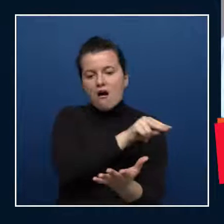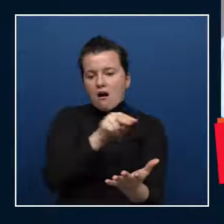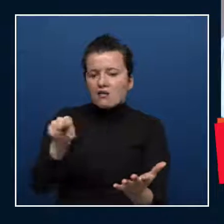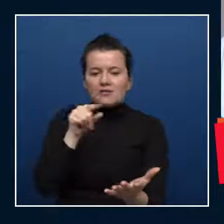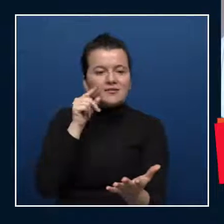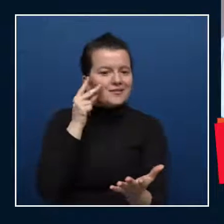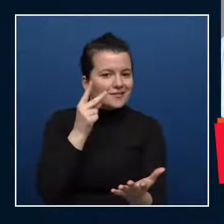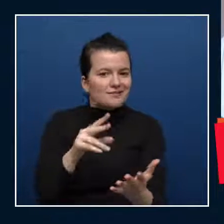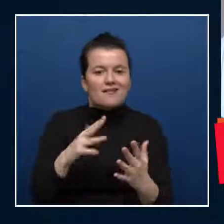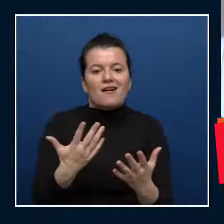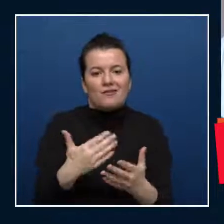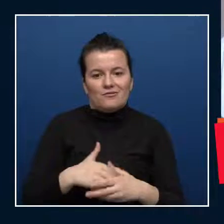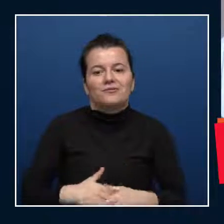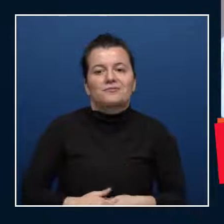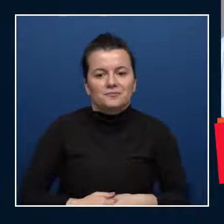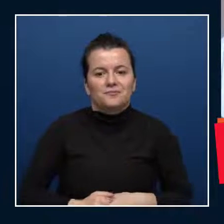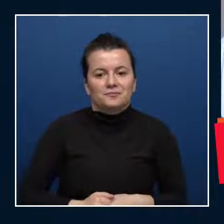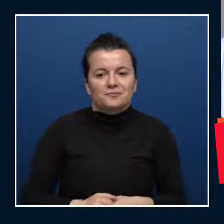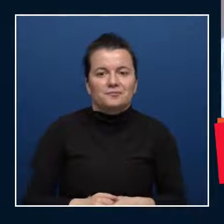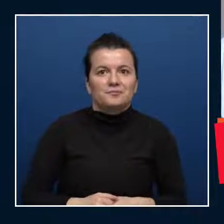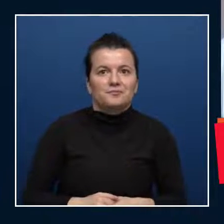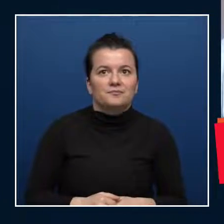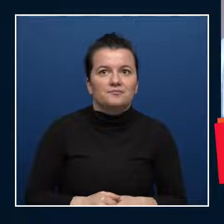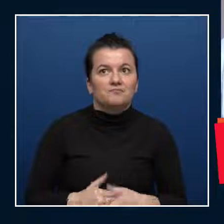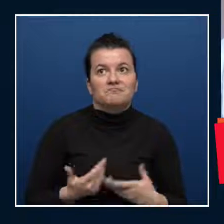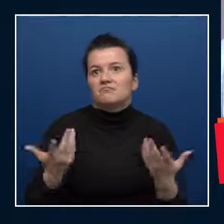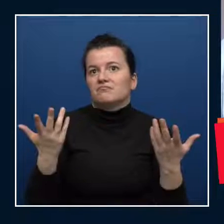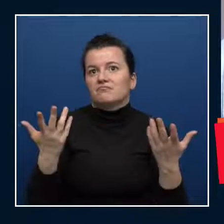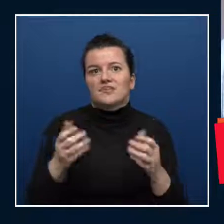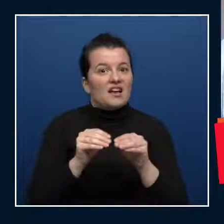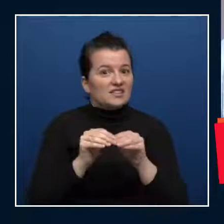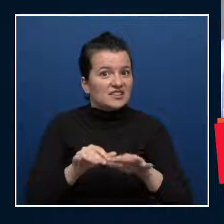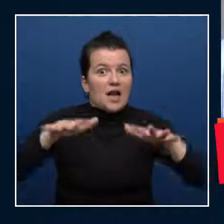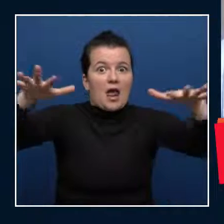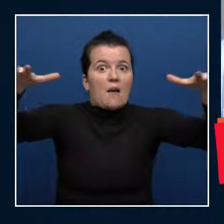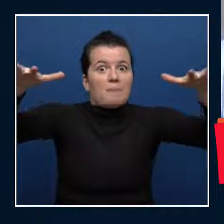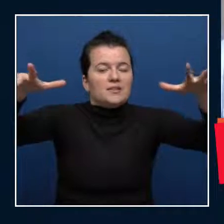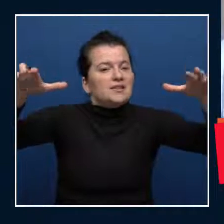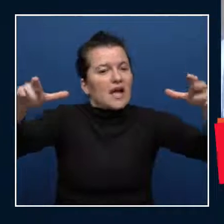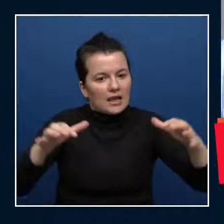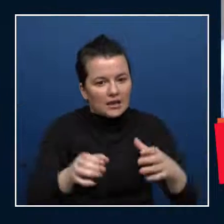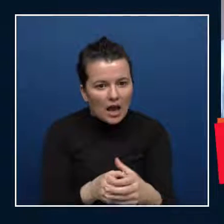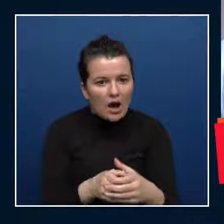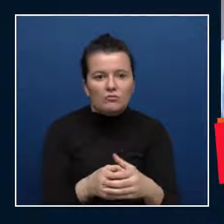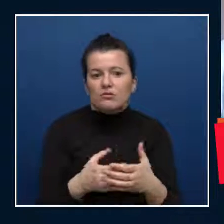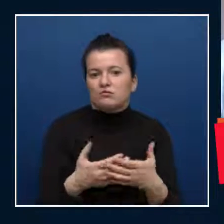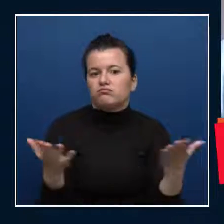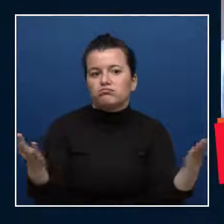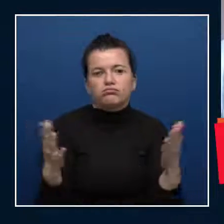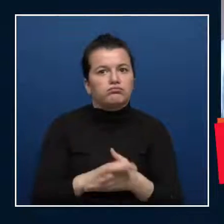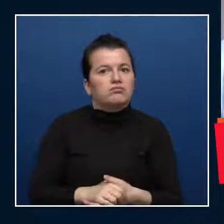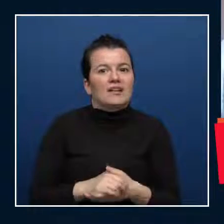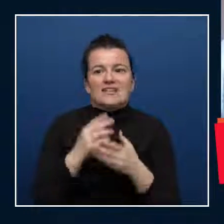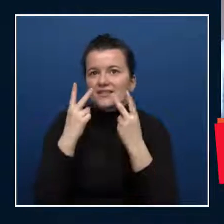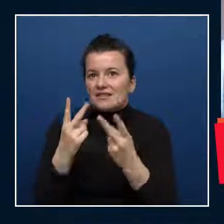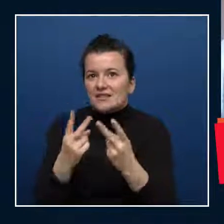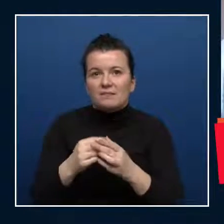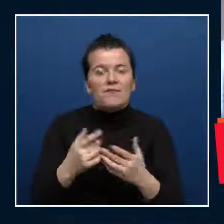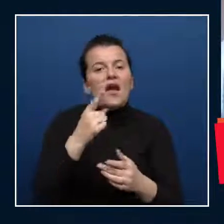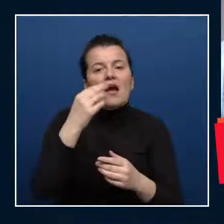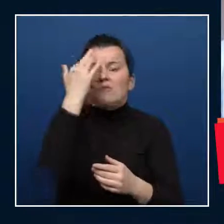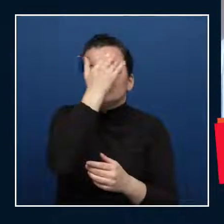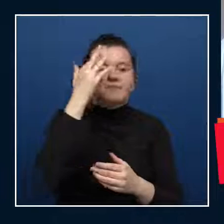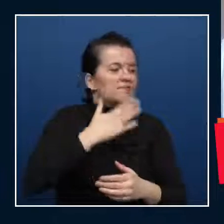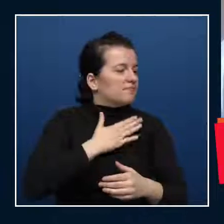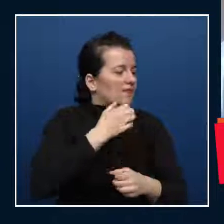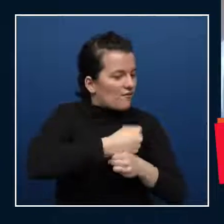cases, whether that be for scaling up or scaling down, or potentially, like I said, even thinking about the business, how you address, the fact